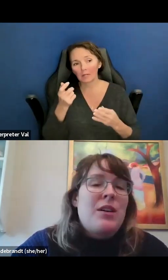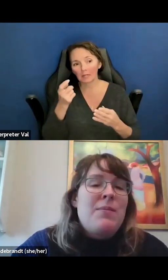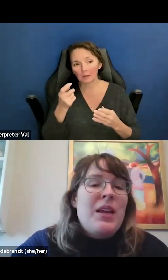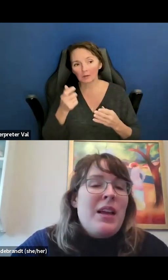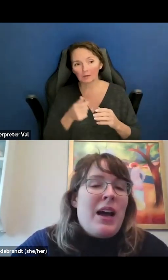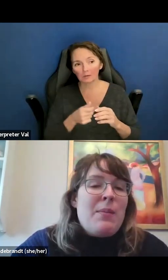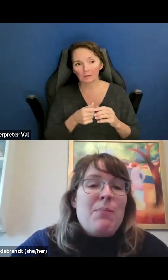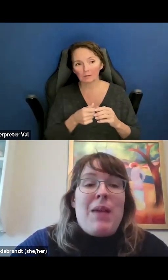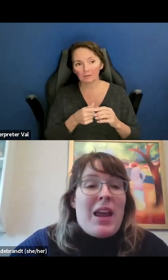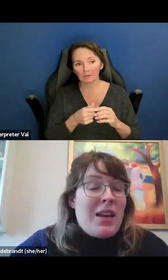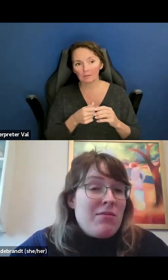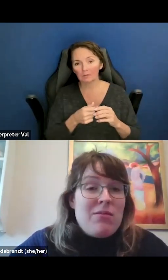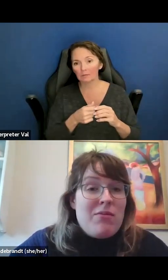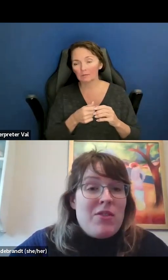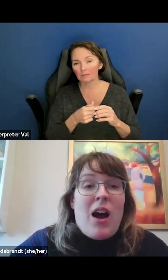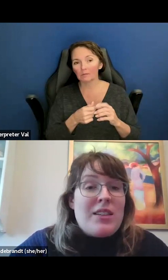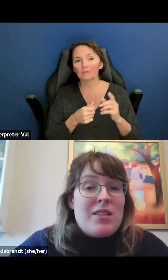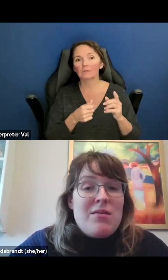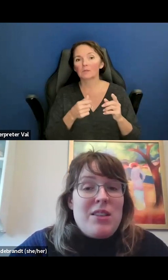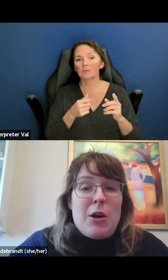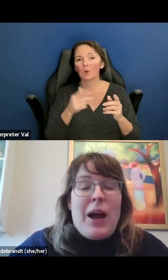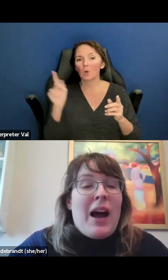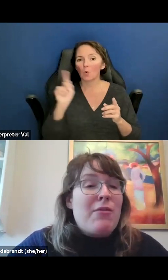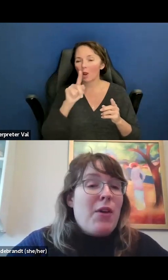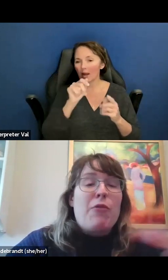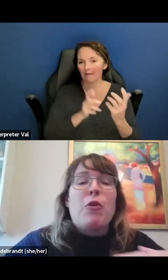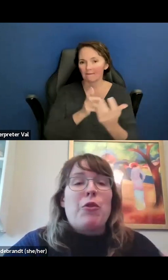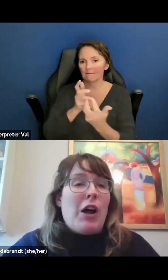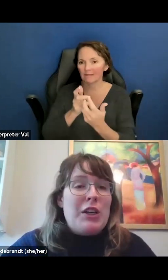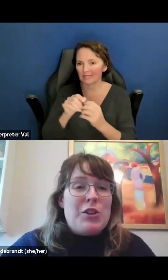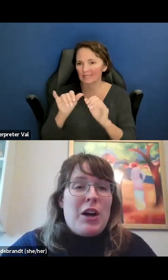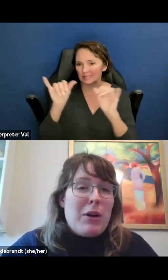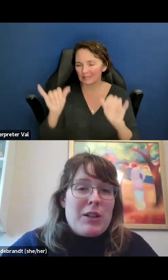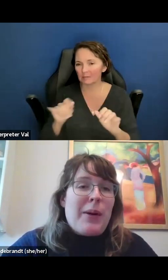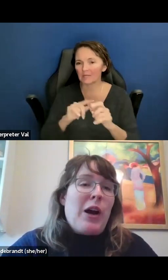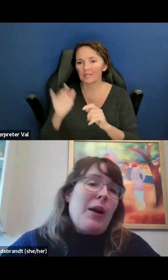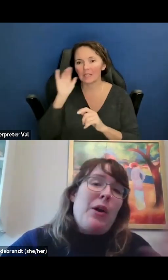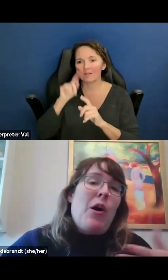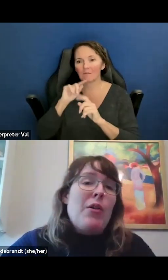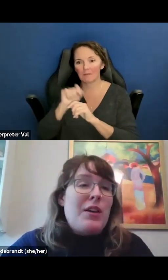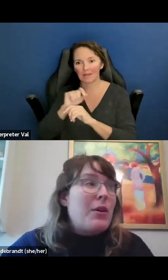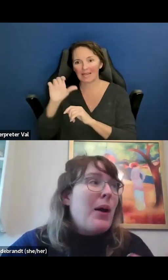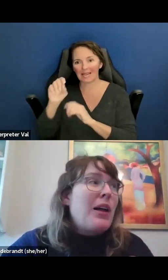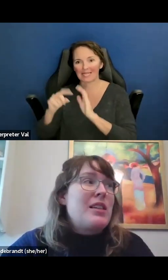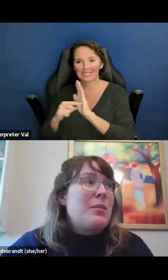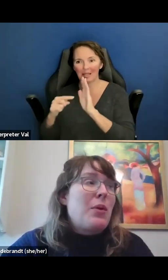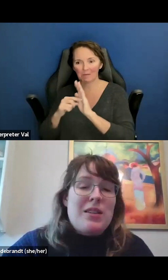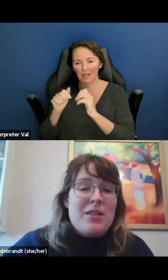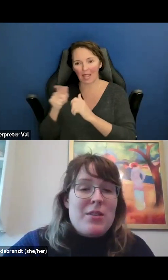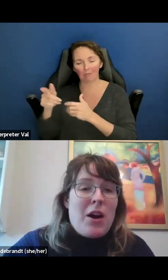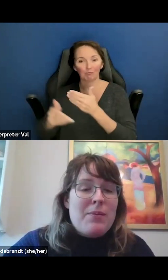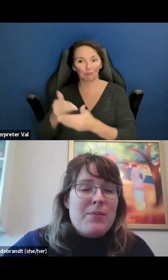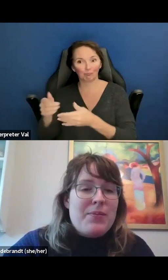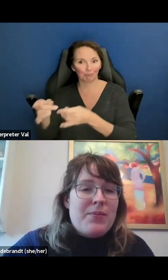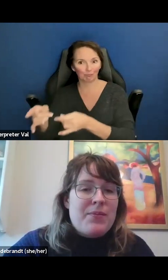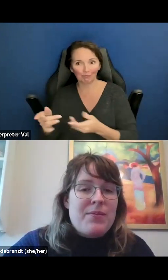or system may not have a full knowledge of what is going on and what all the different policies and